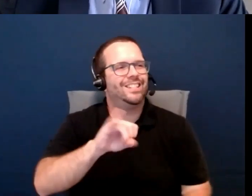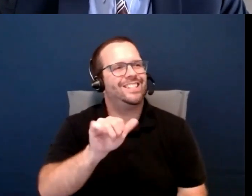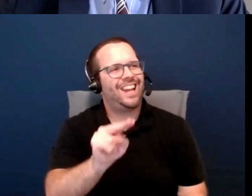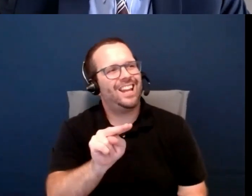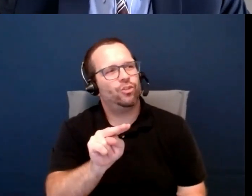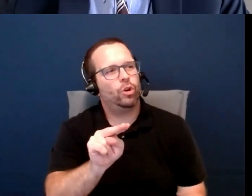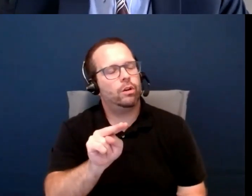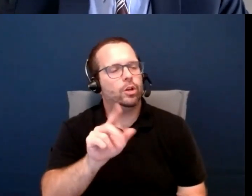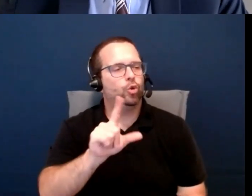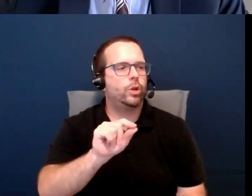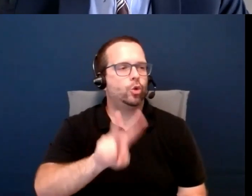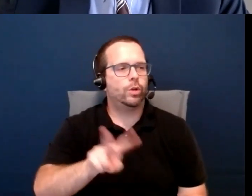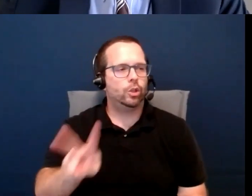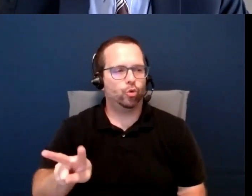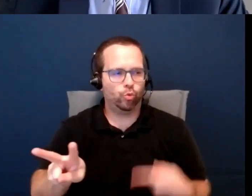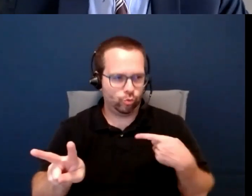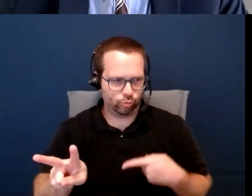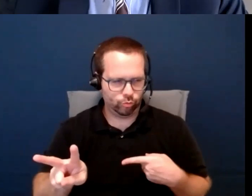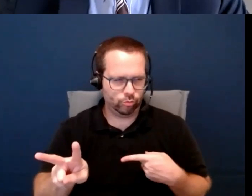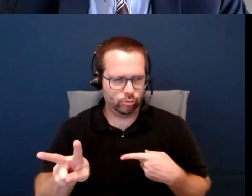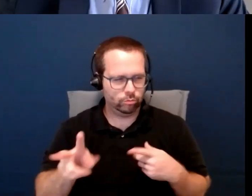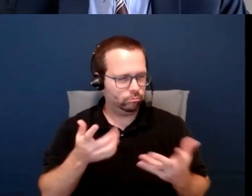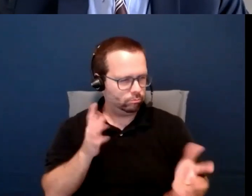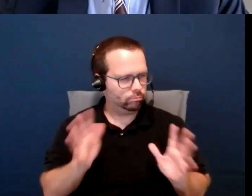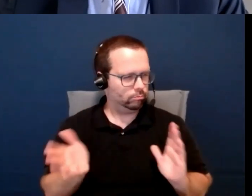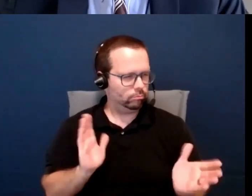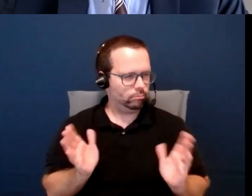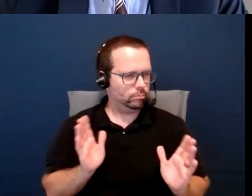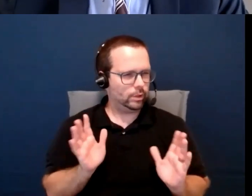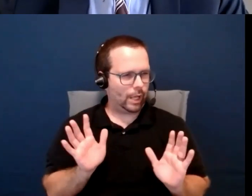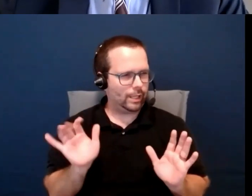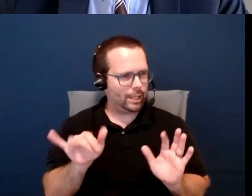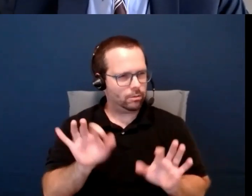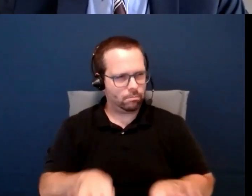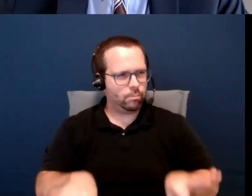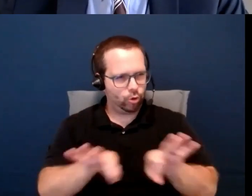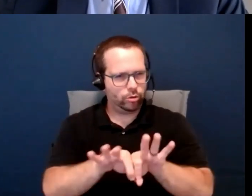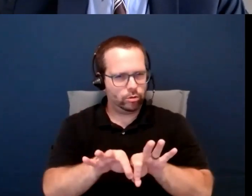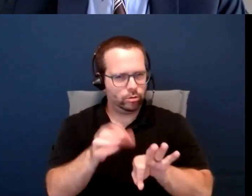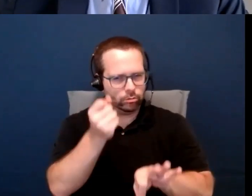2022. I think that's what's really important to know.